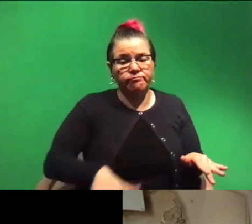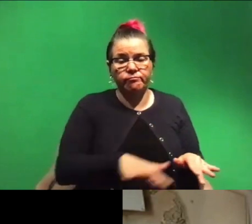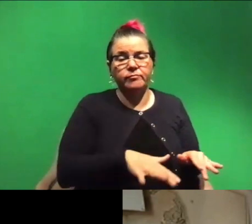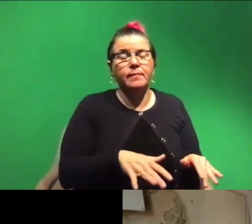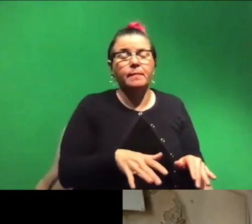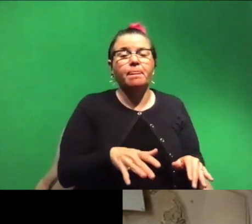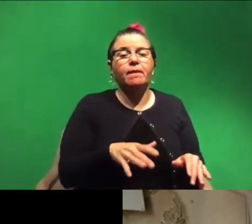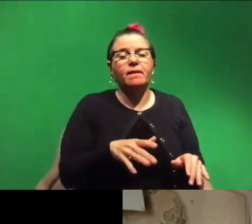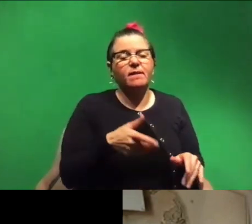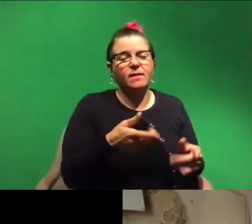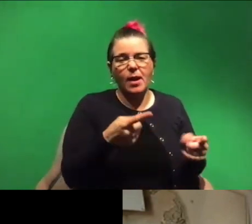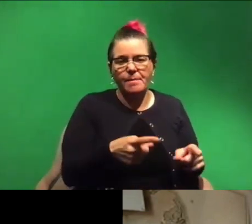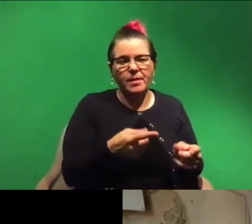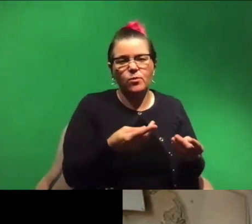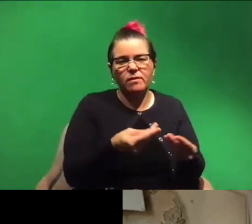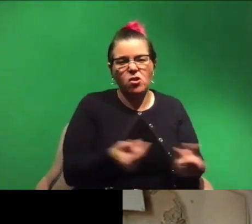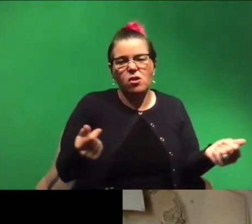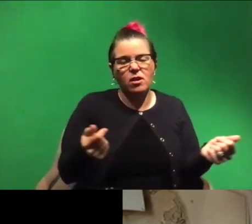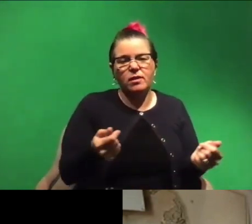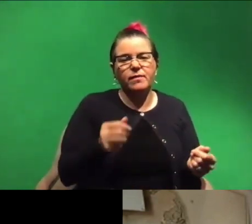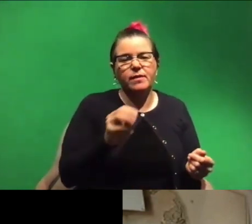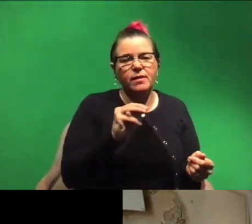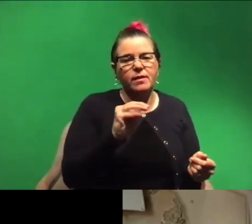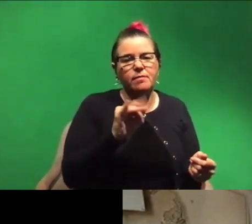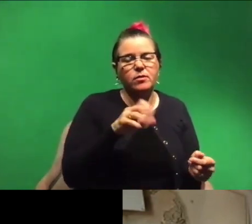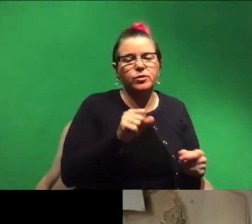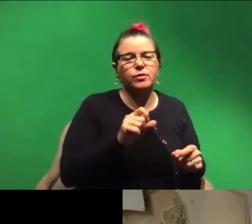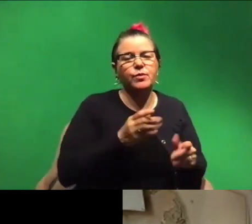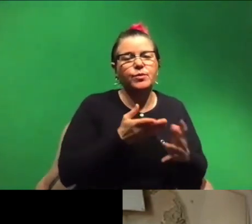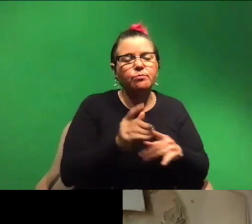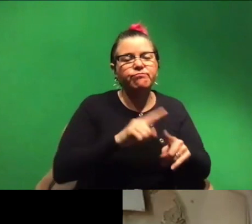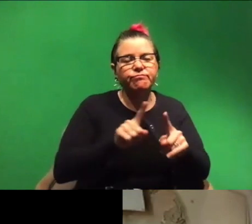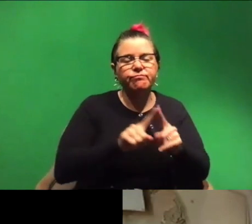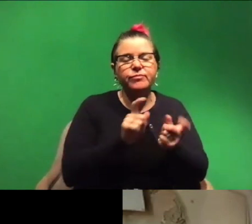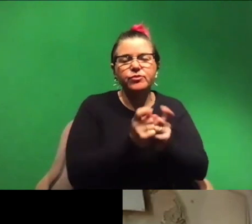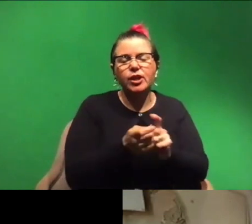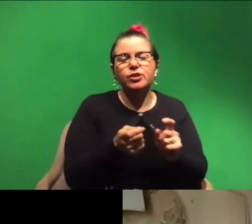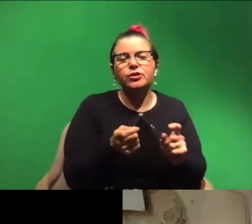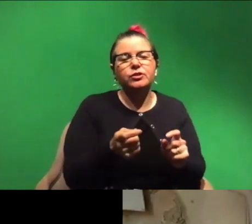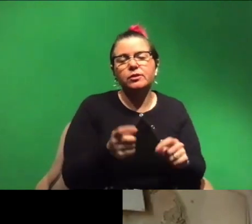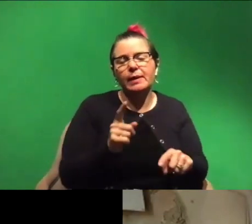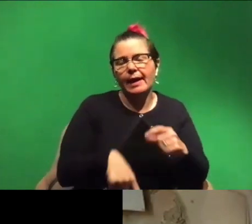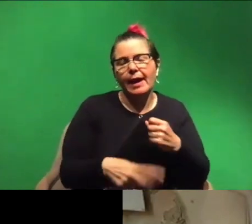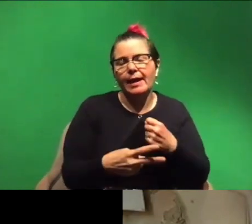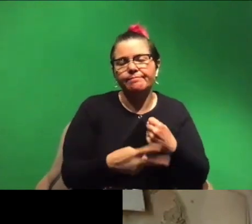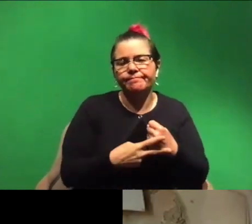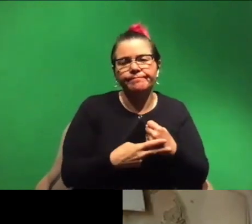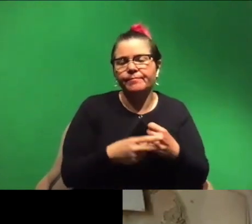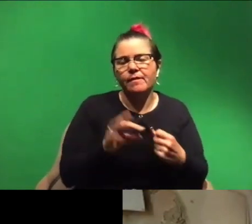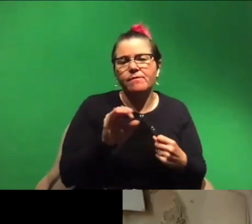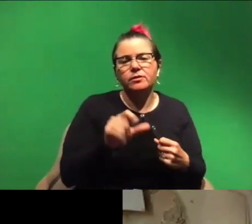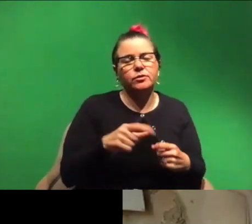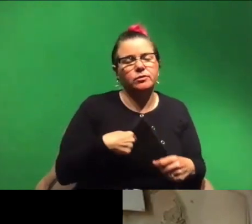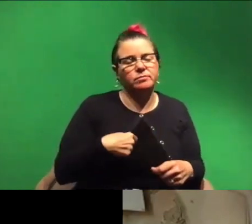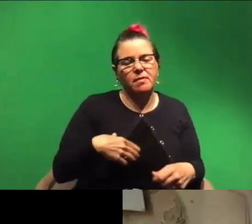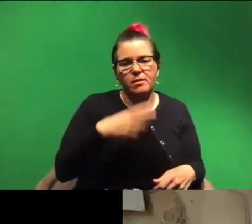they'd have gone now. They've gone through, the minerals have gone through so many different changes that you wouldn't preserve a fossil there anymore. So no, I didn't see any in the